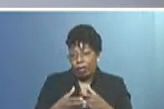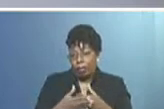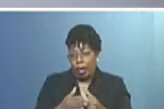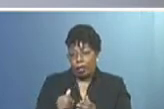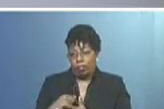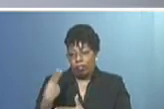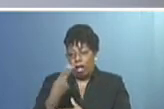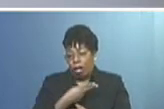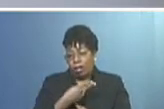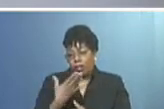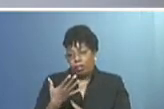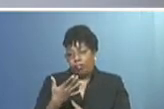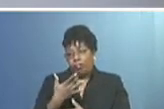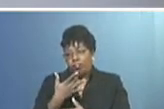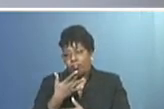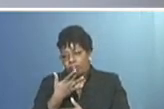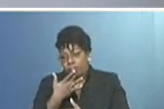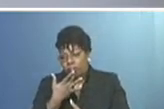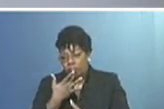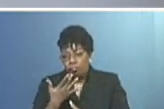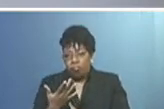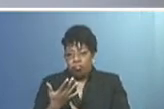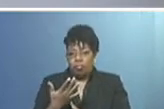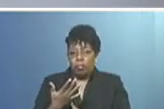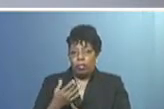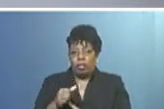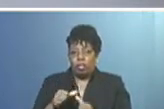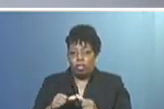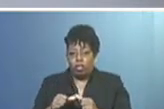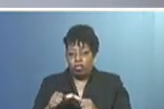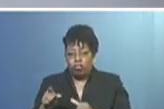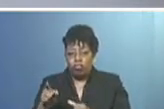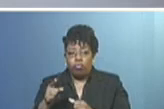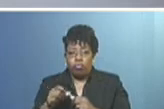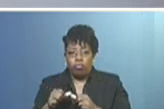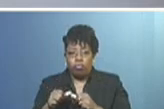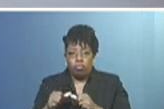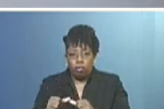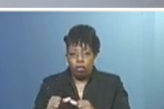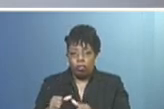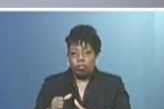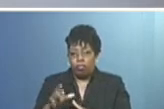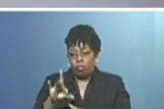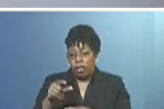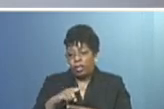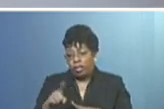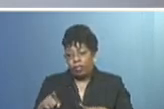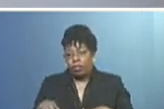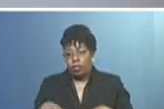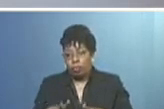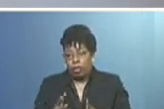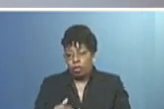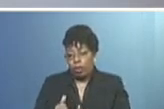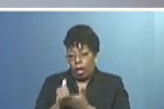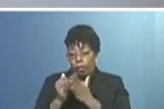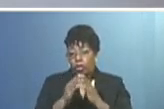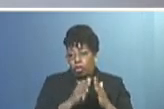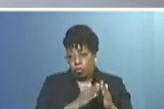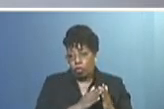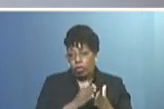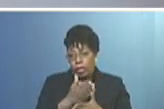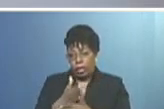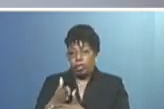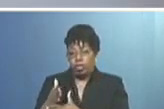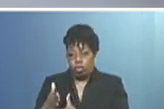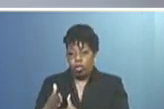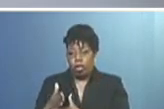being fortunate to be in the position I'm in, she still finds a way to help the community and, teaming up with Puma and share her ideas